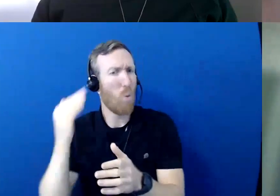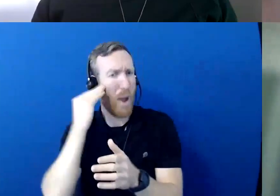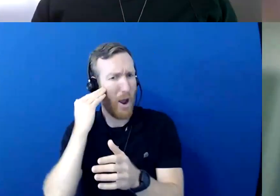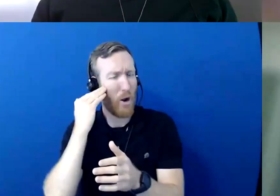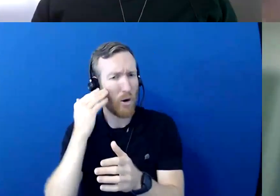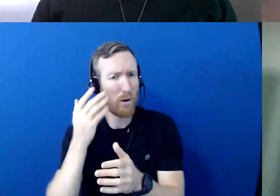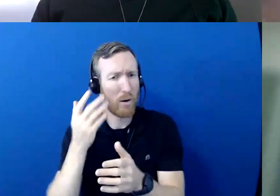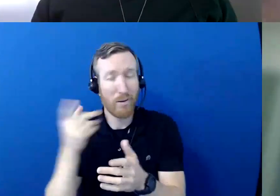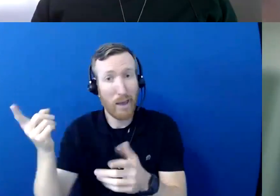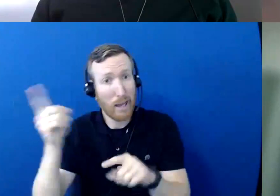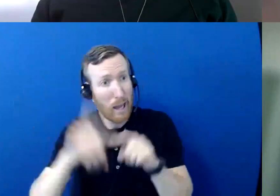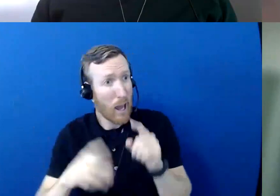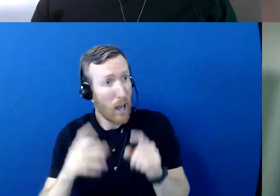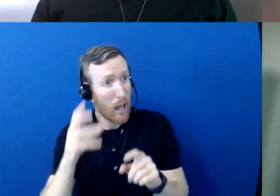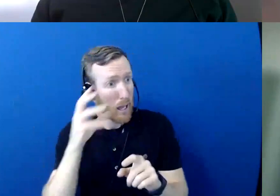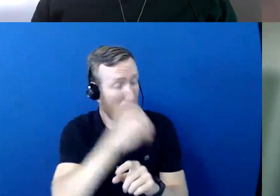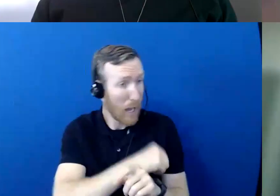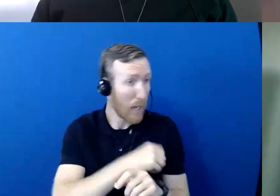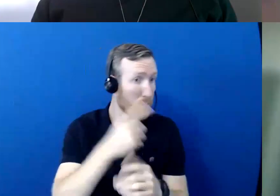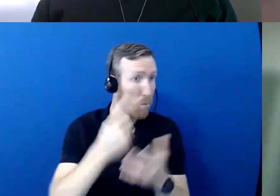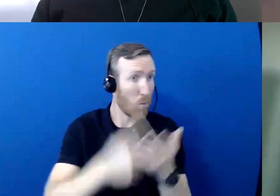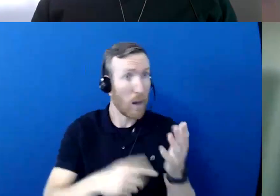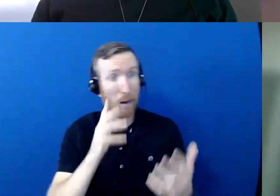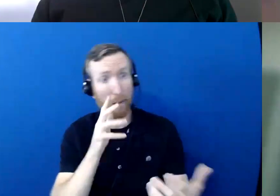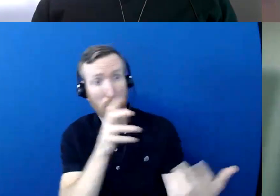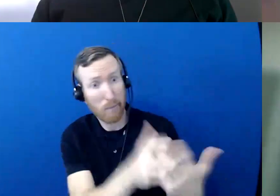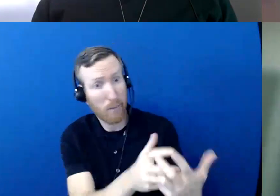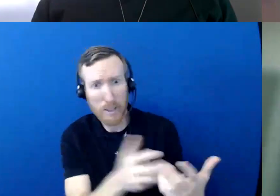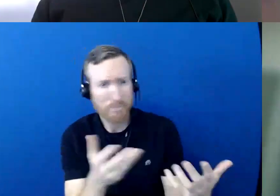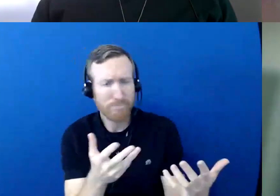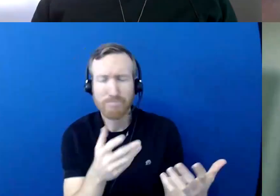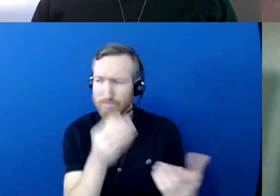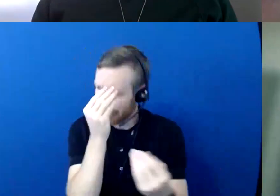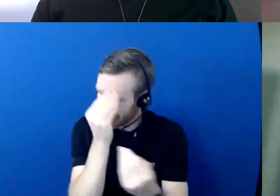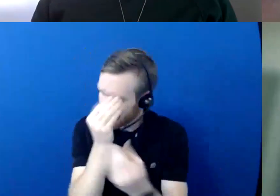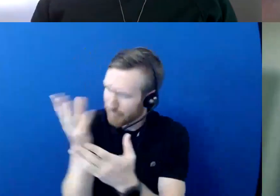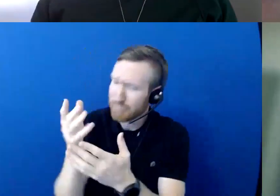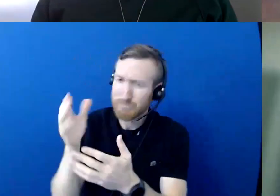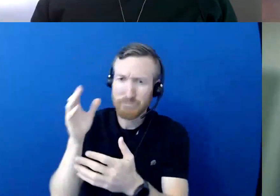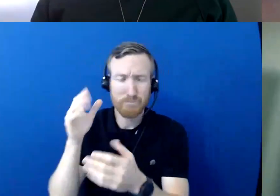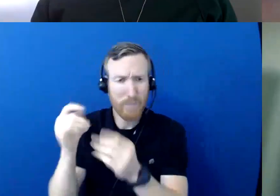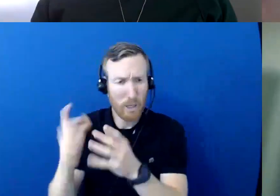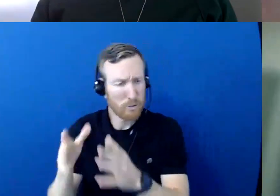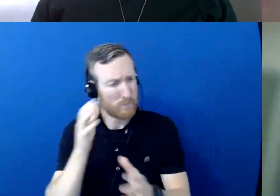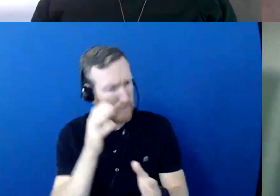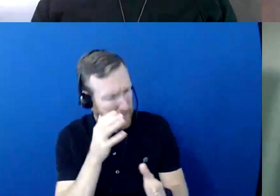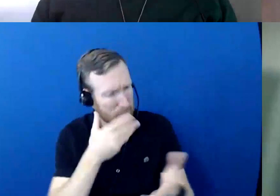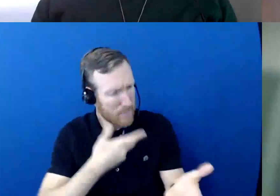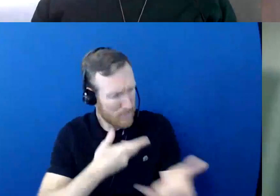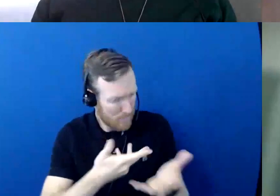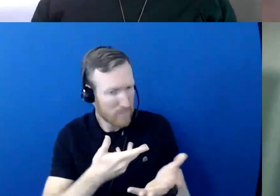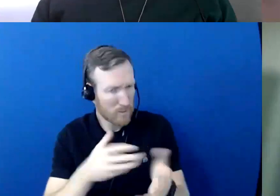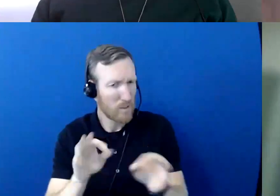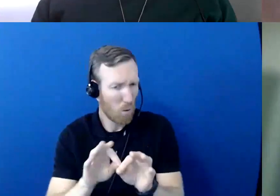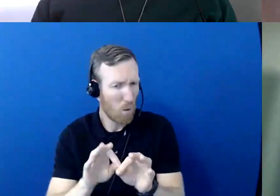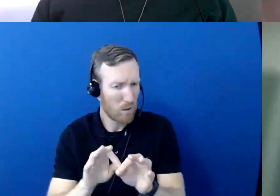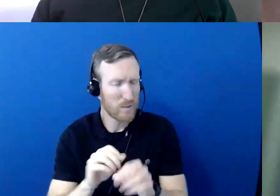to guess what is going to work best for you as an employee. So the manager needs to know and have